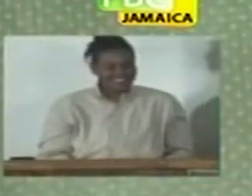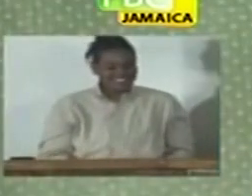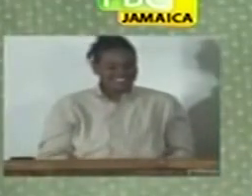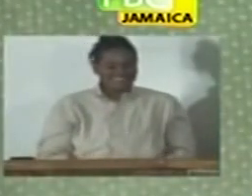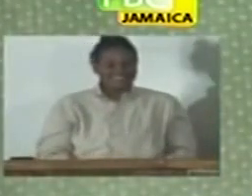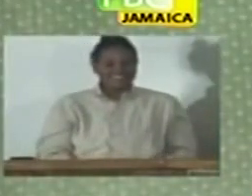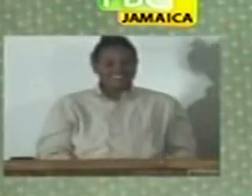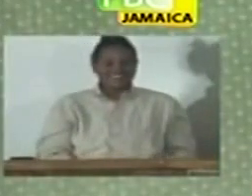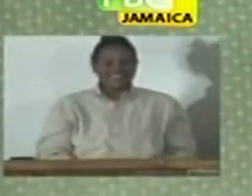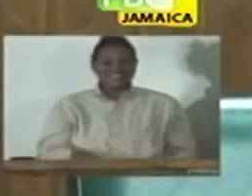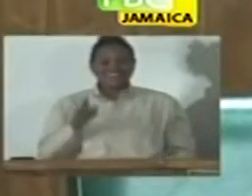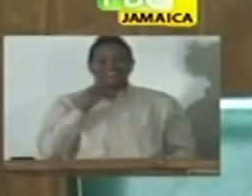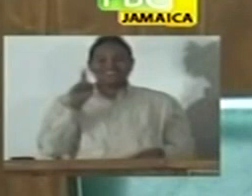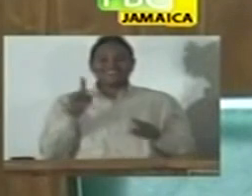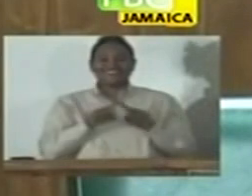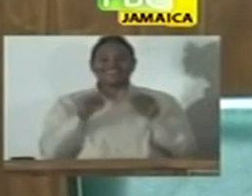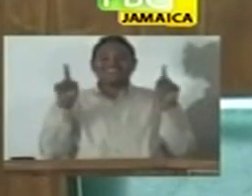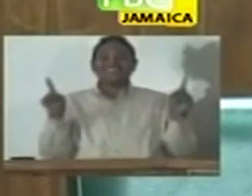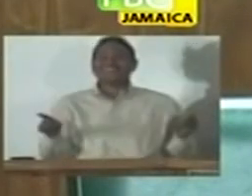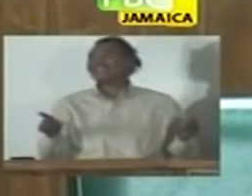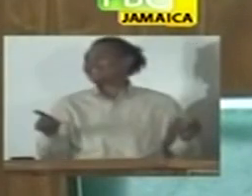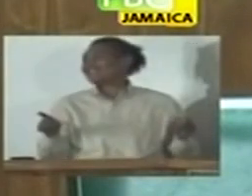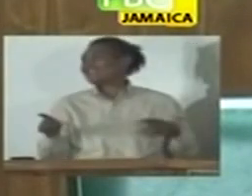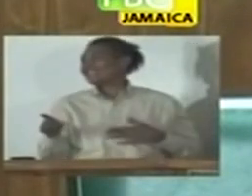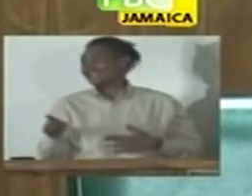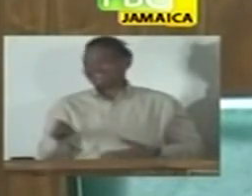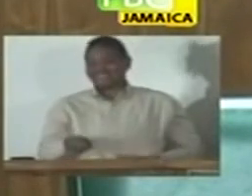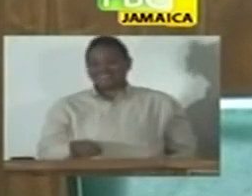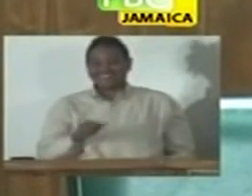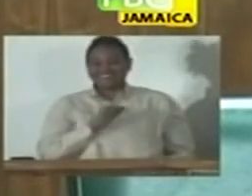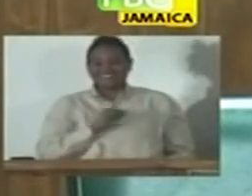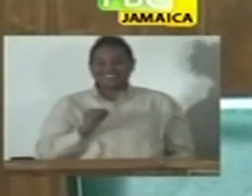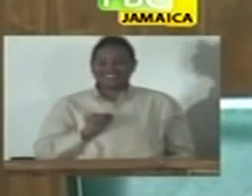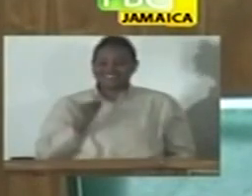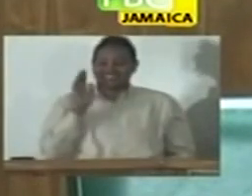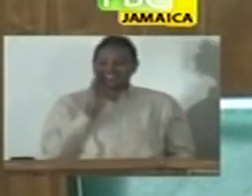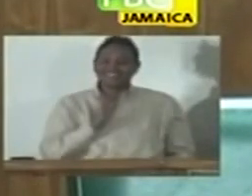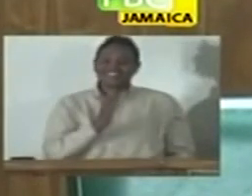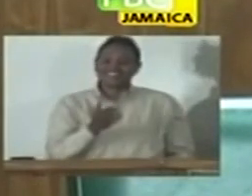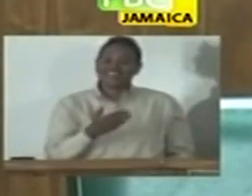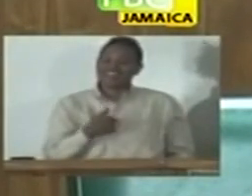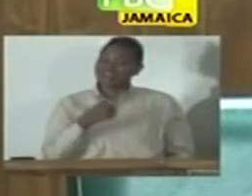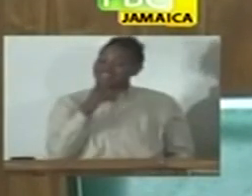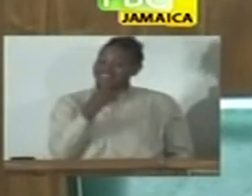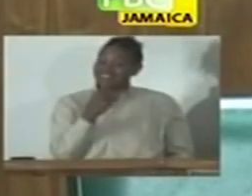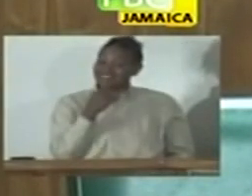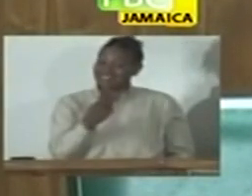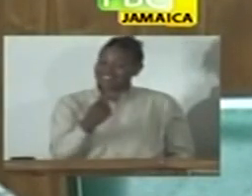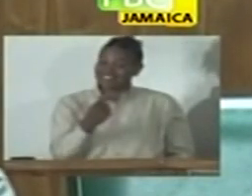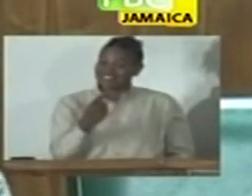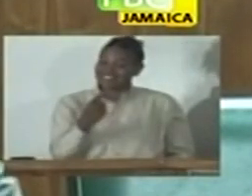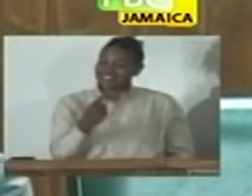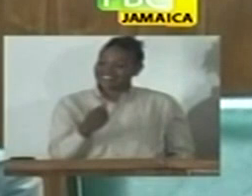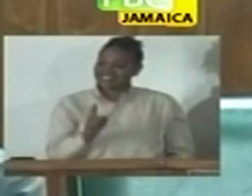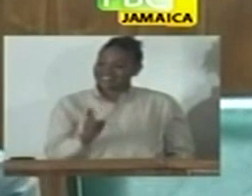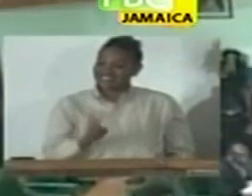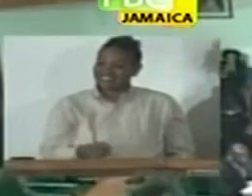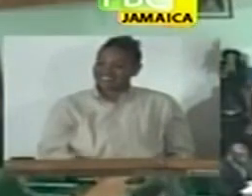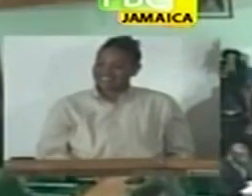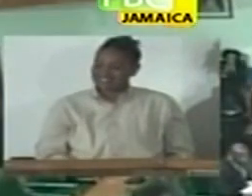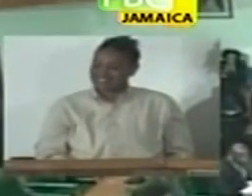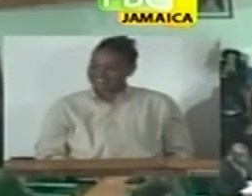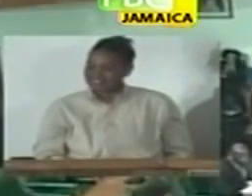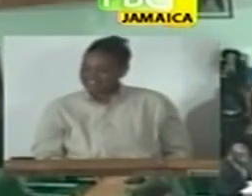the difference. Thank you very much, Senator Knight. Yes. Senator Brown. And I am not saying that Brain.